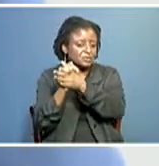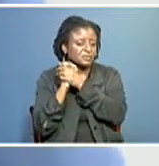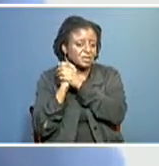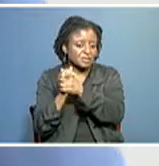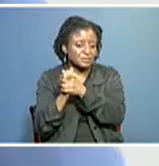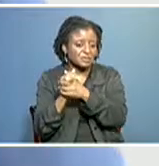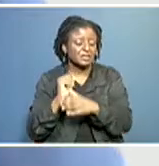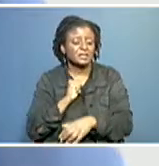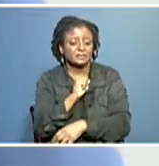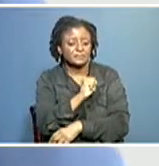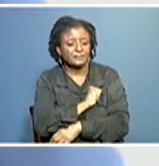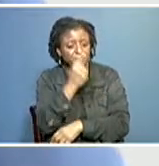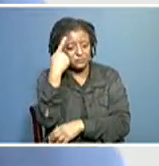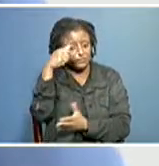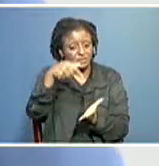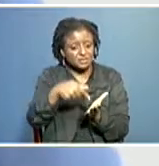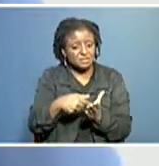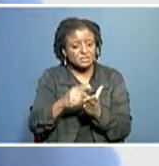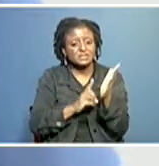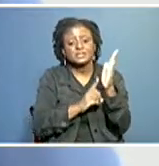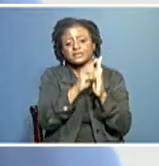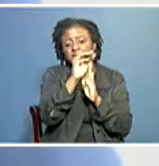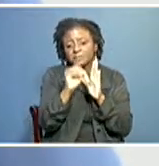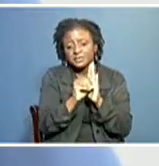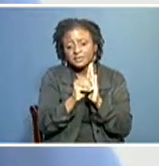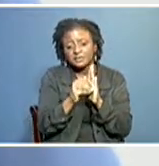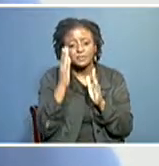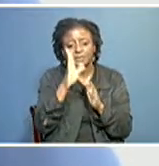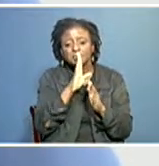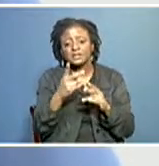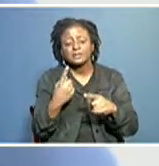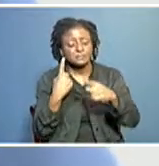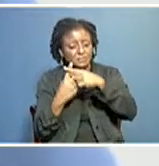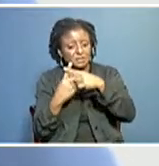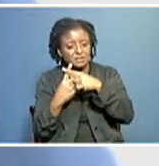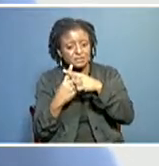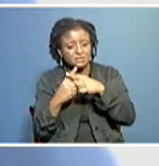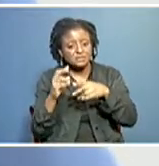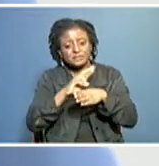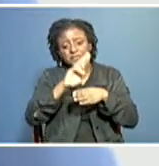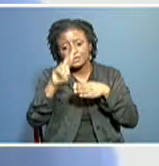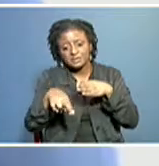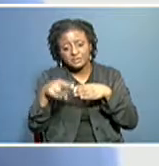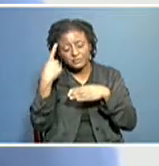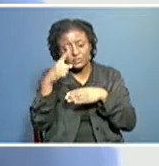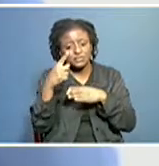development, and we believe this is going to be a very positive outcome for tourism as a whole.